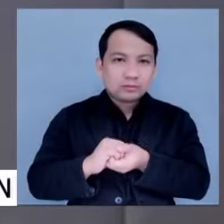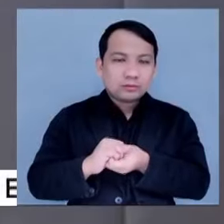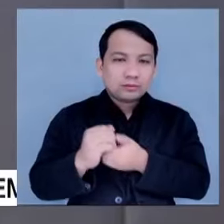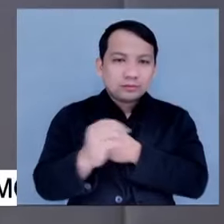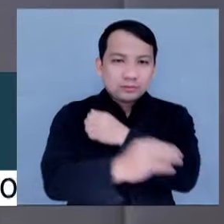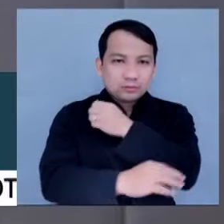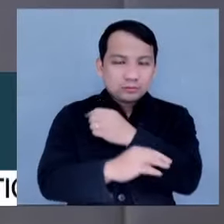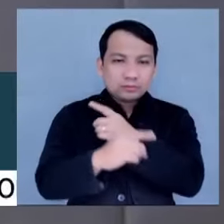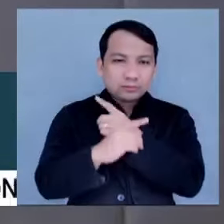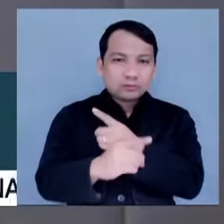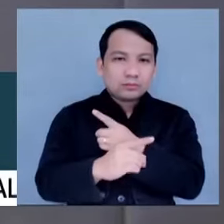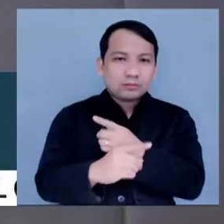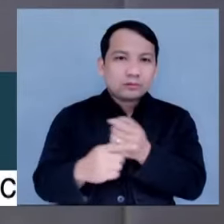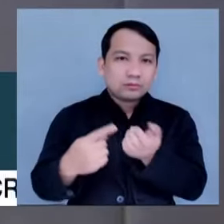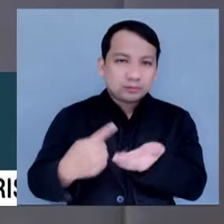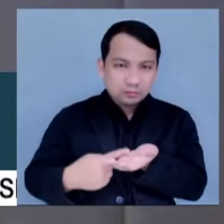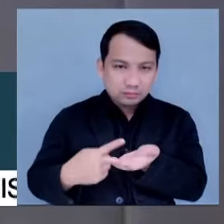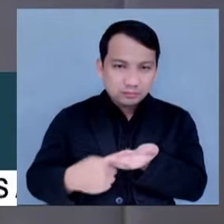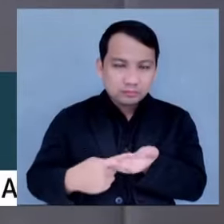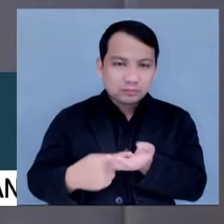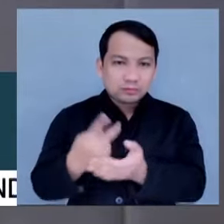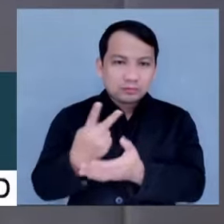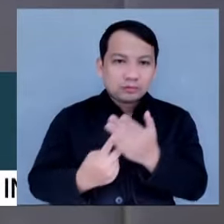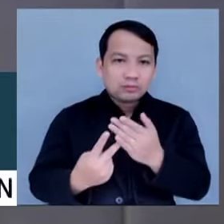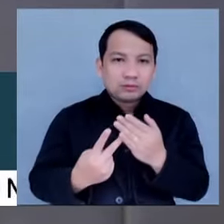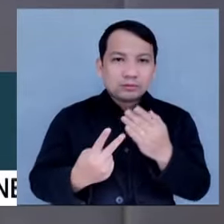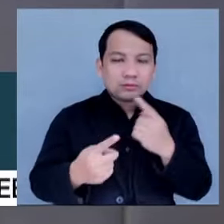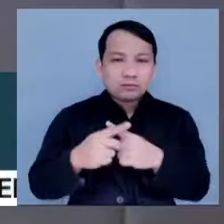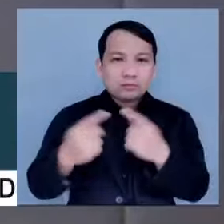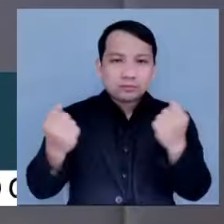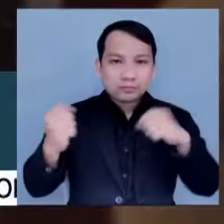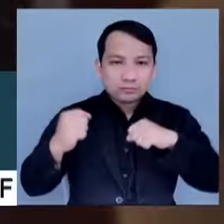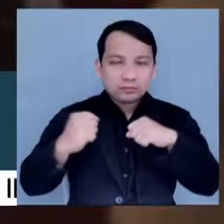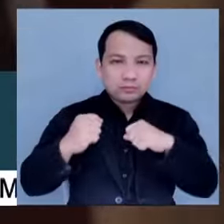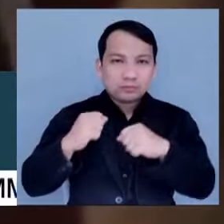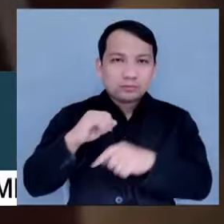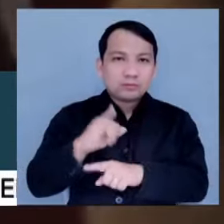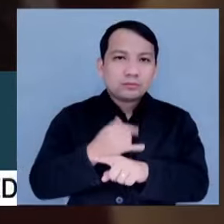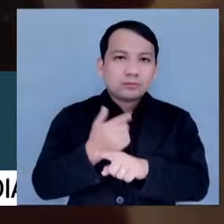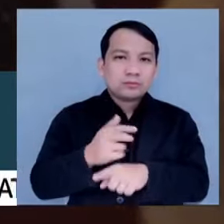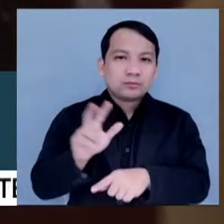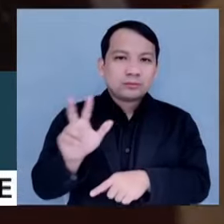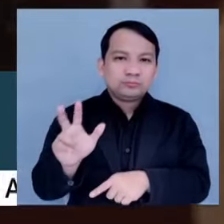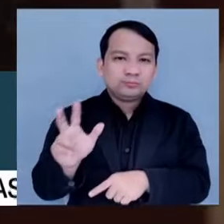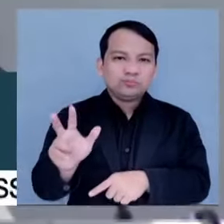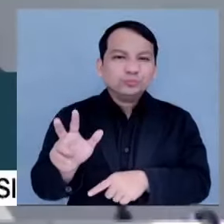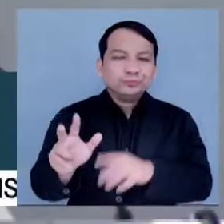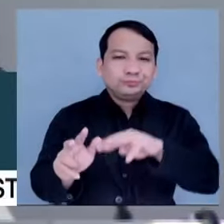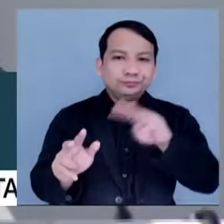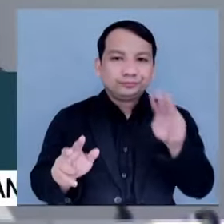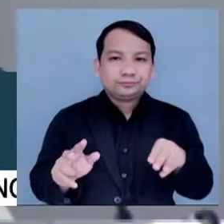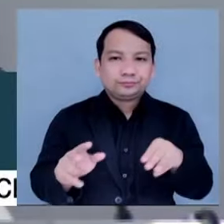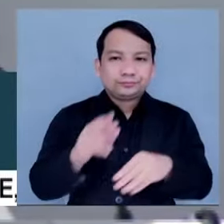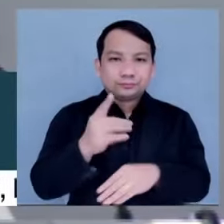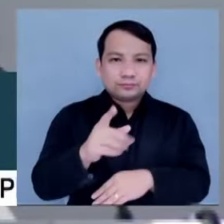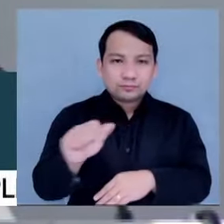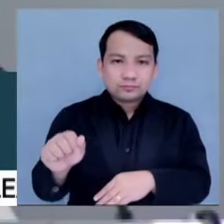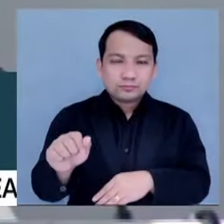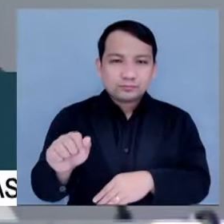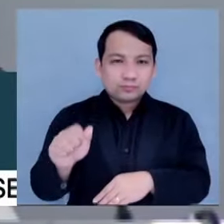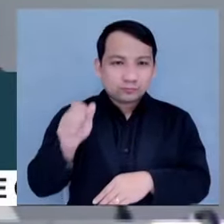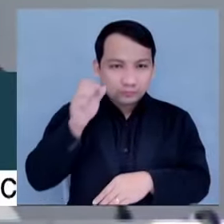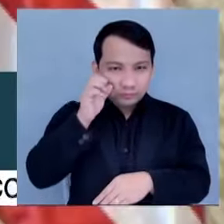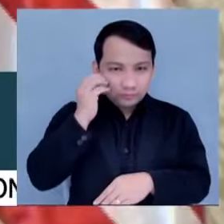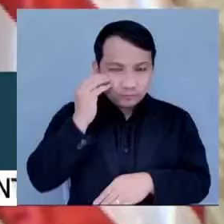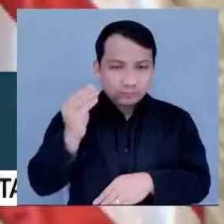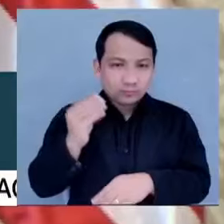ministerial dialogue. The 2+2 meeting happening on July 30th. Manila's Foreign Affairs Secretary Enrique Manalo